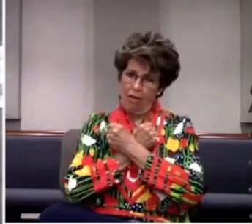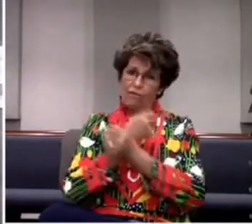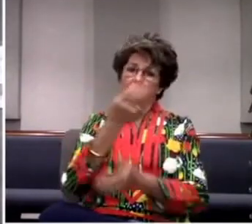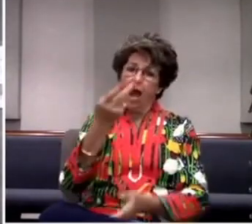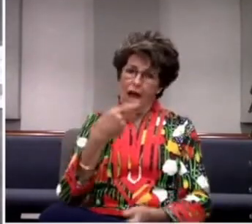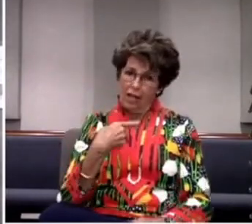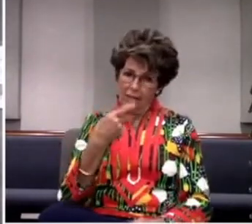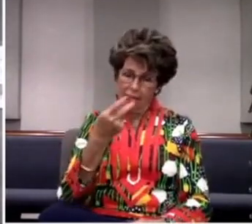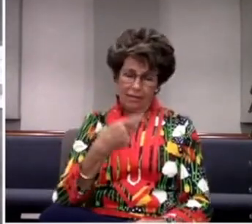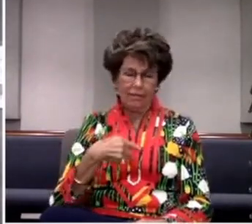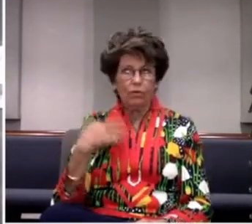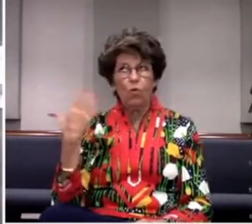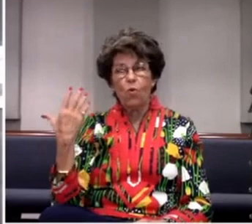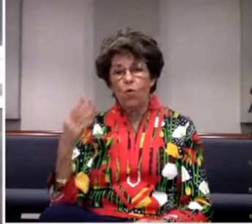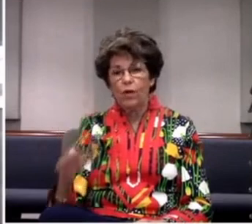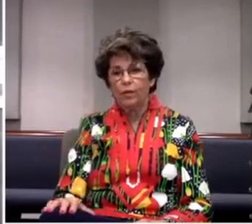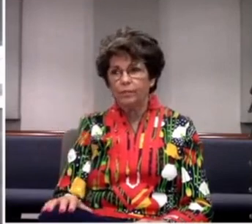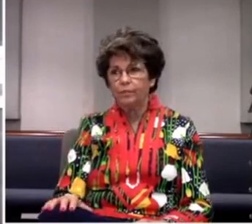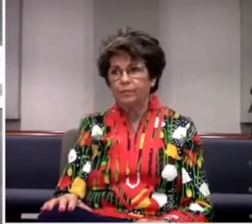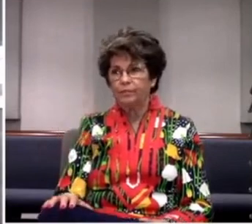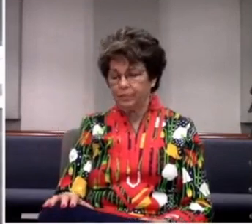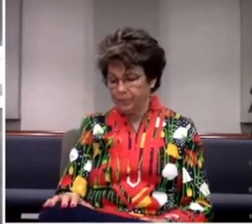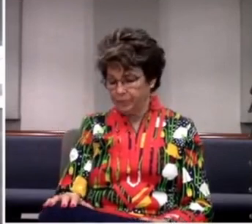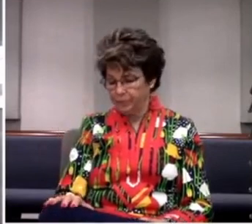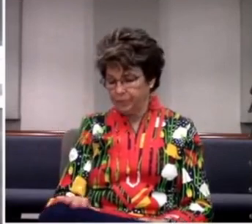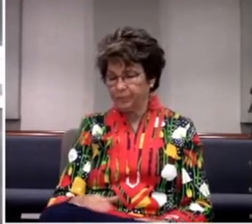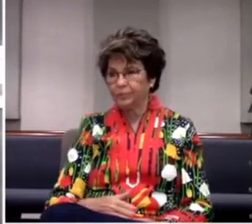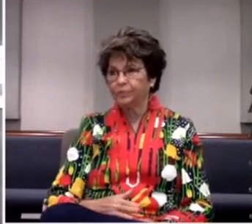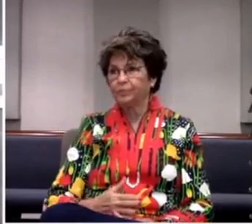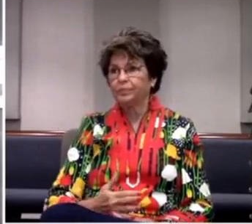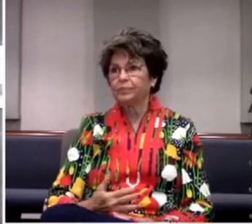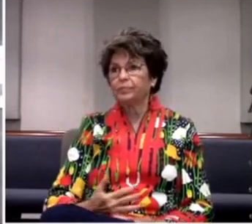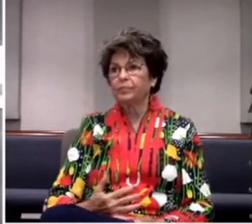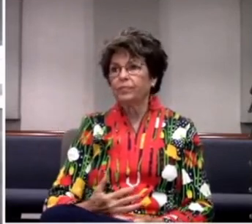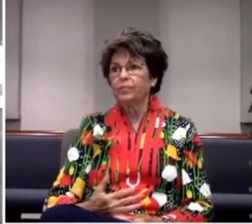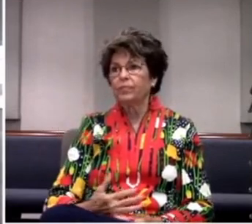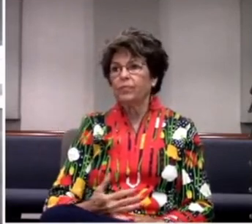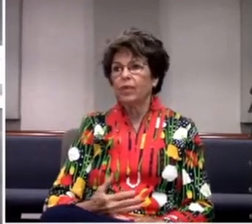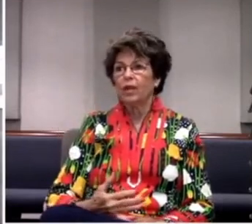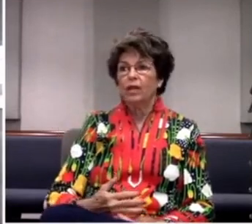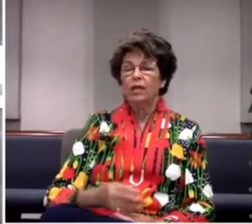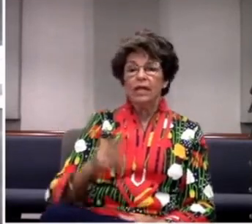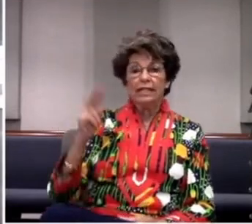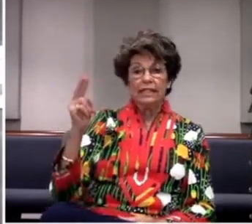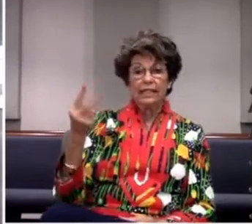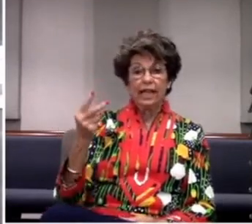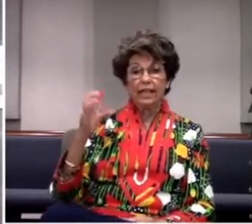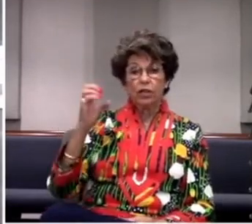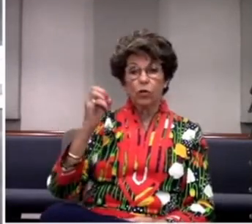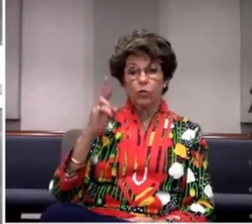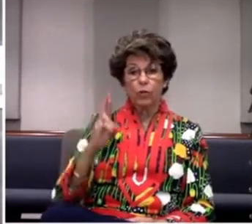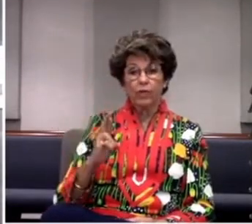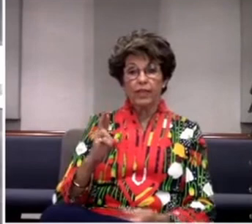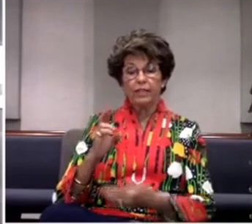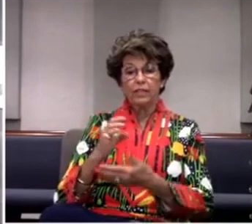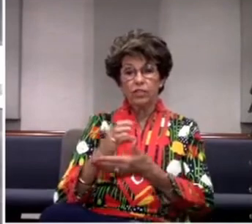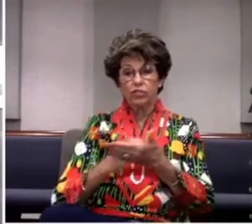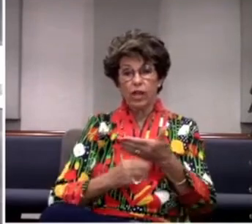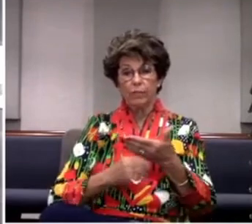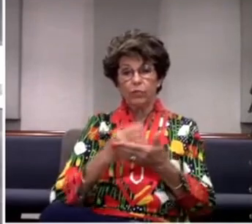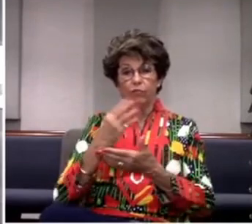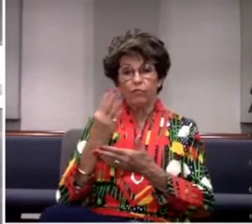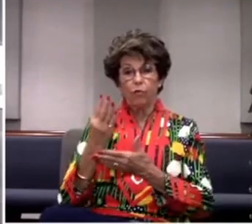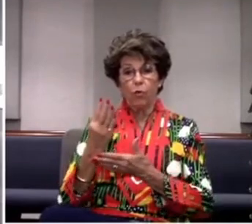So let me show you what Satan's doing today. I'm coming right back here, but go to 2 Corinthians 4. Very quickly, I'm running out of time. 2 Corinthians